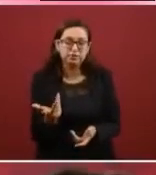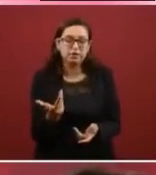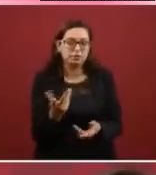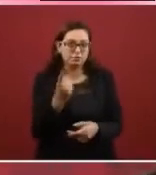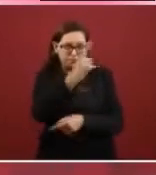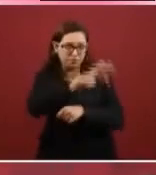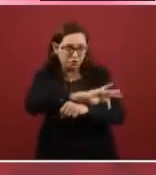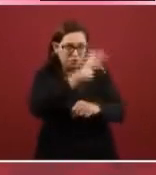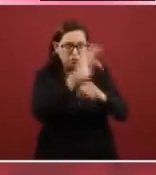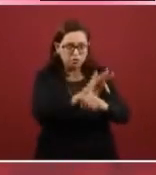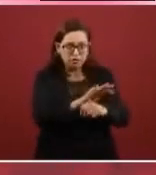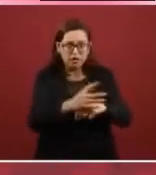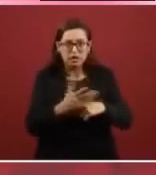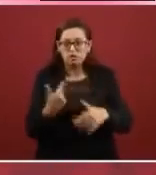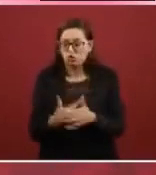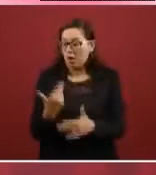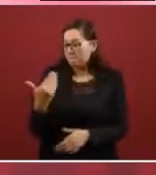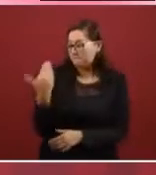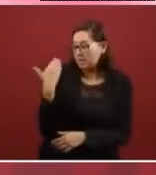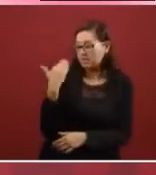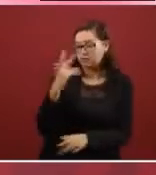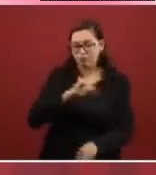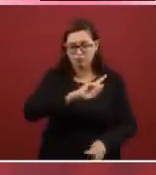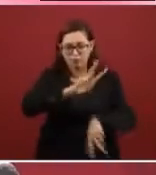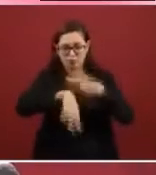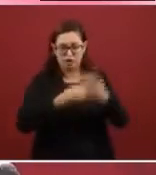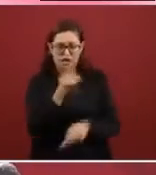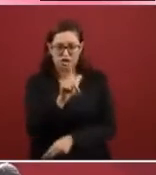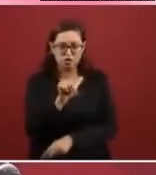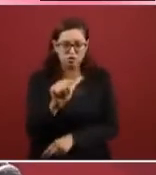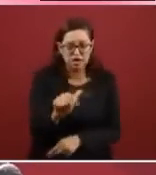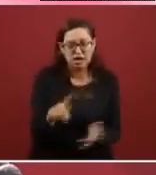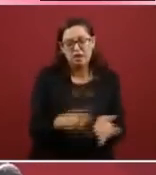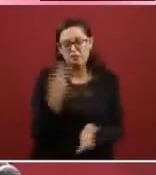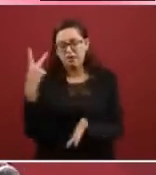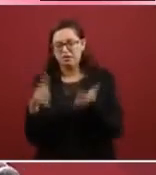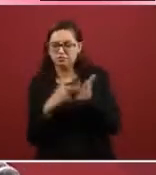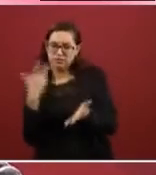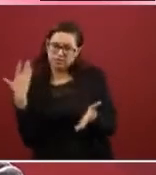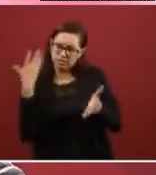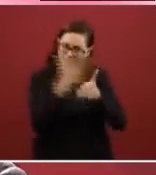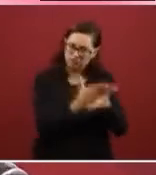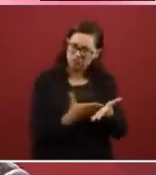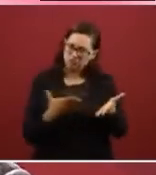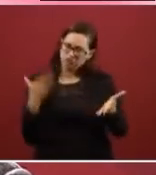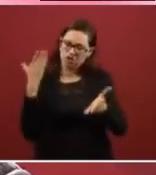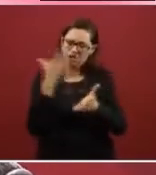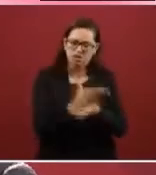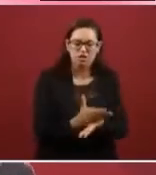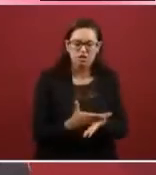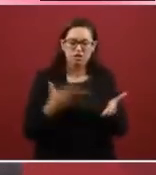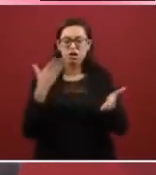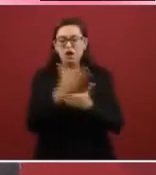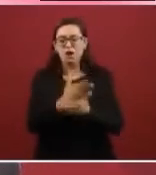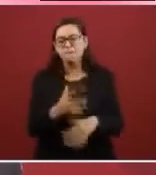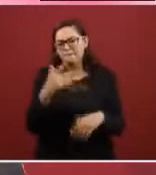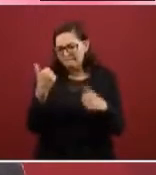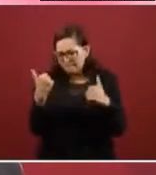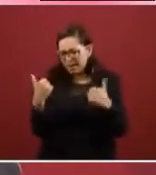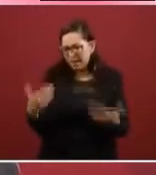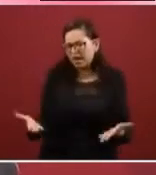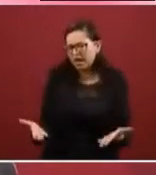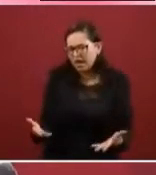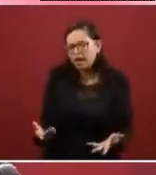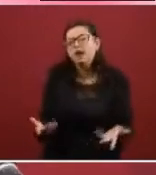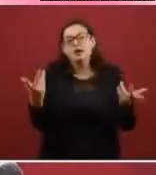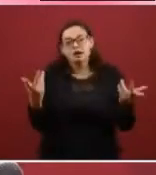Acabo de estar en Los Ángeles. I was just in Los Angeles. He ido varias veces a Estados Unidos y todas las and veces que he ido a Estados several Unidos times to the U.S. is to